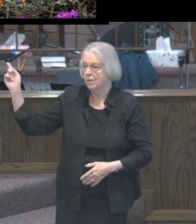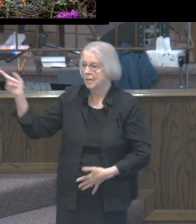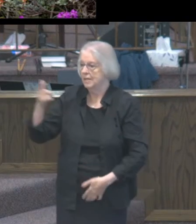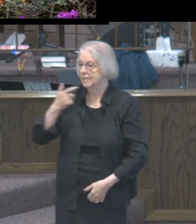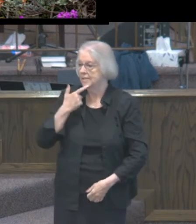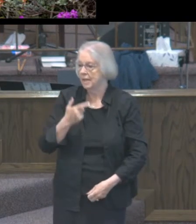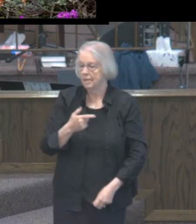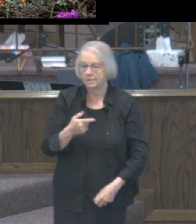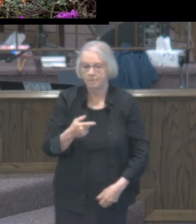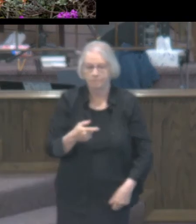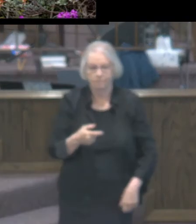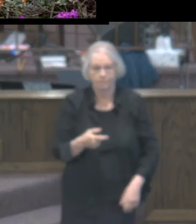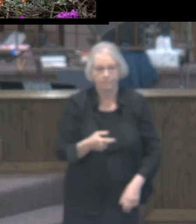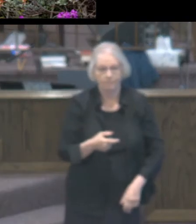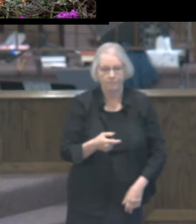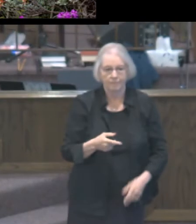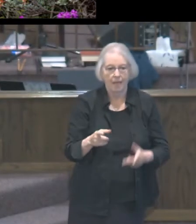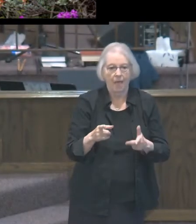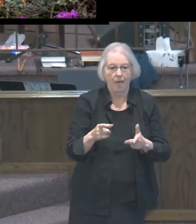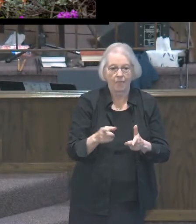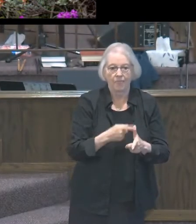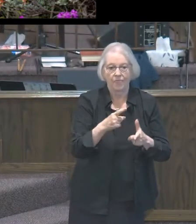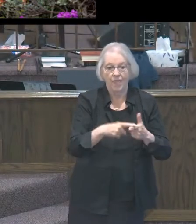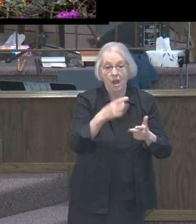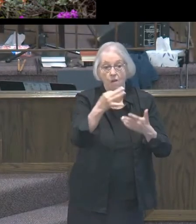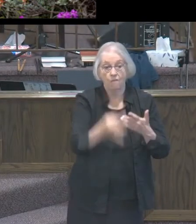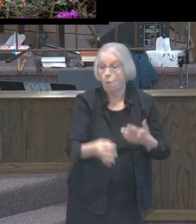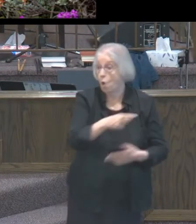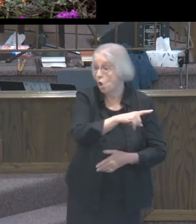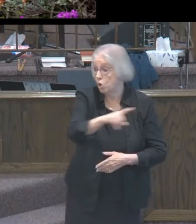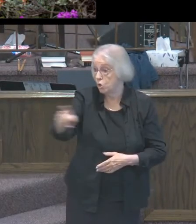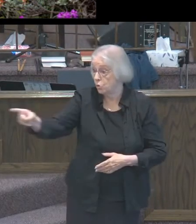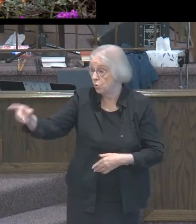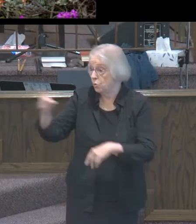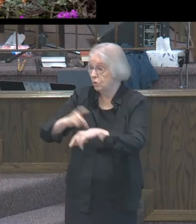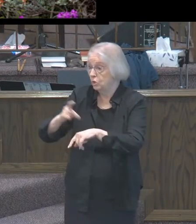be perfect as your Father in heaven is perfect.